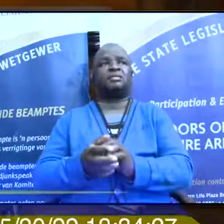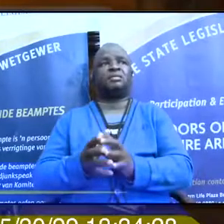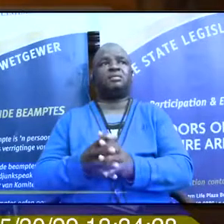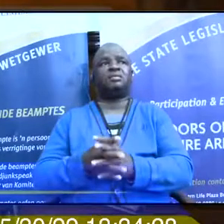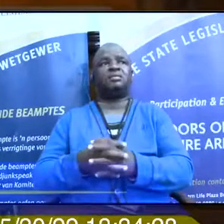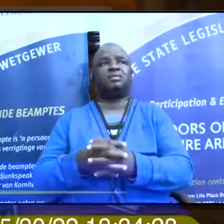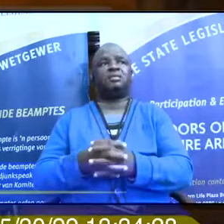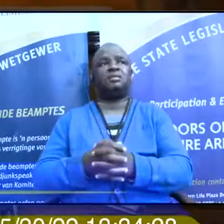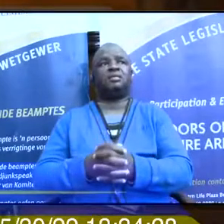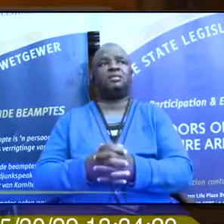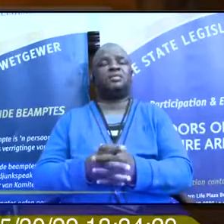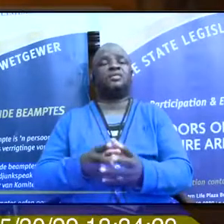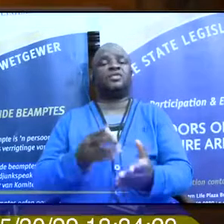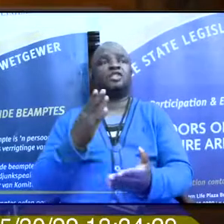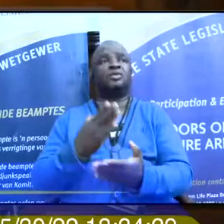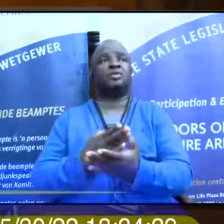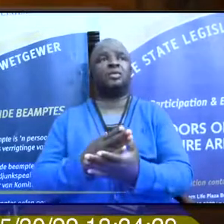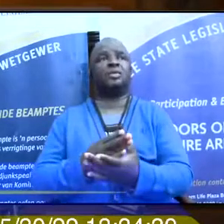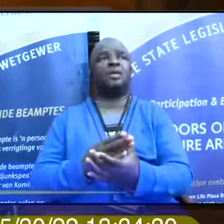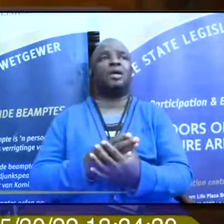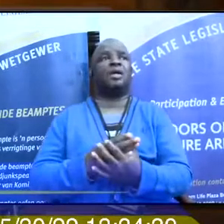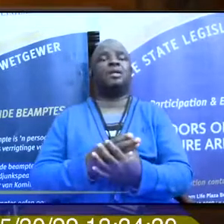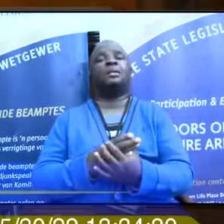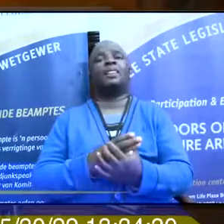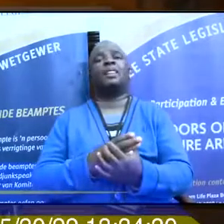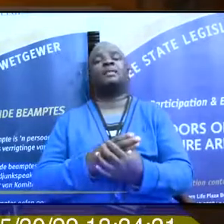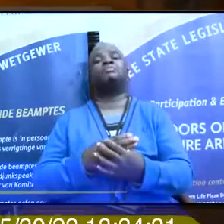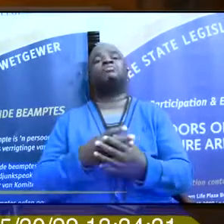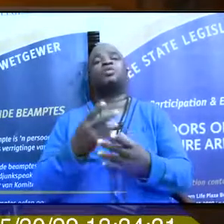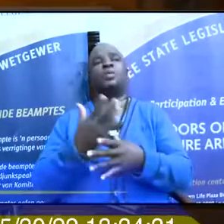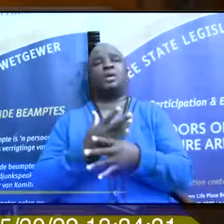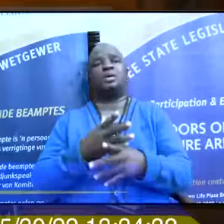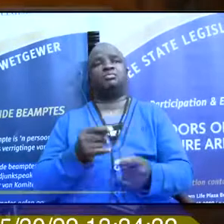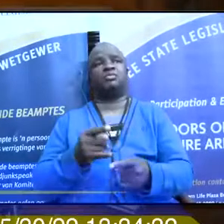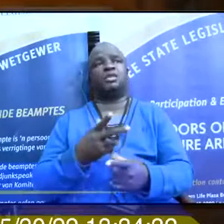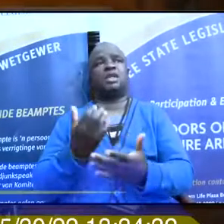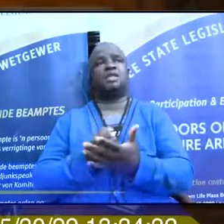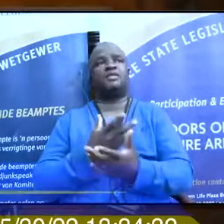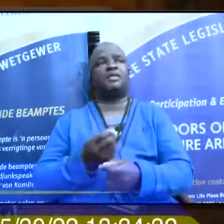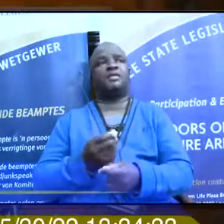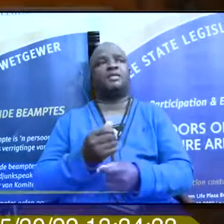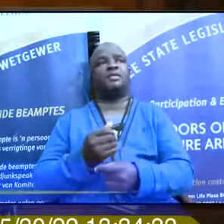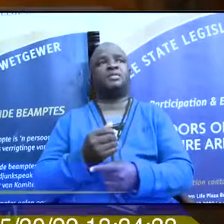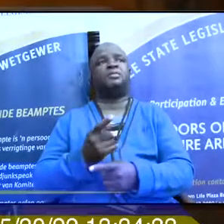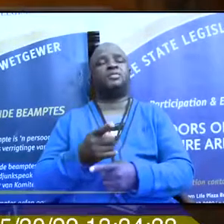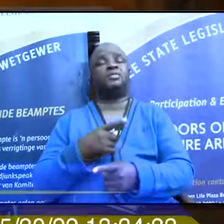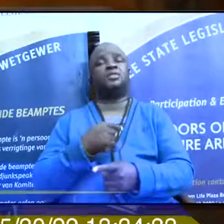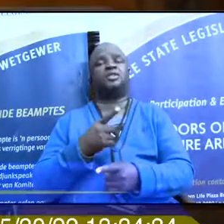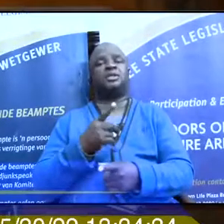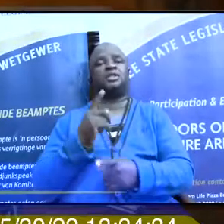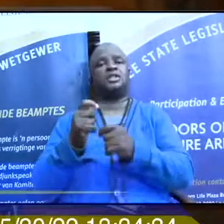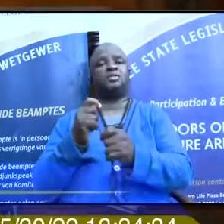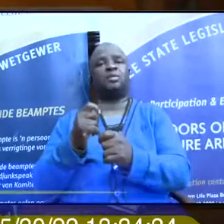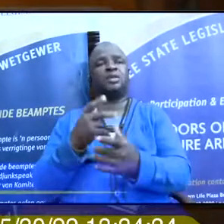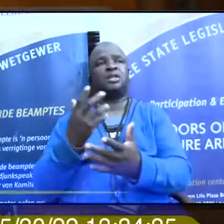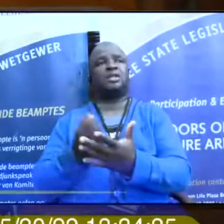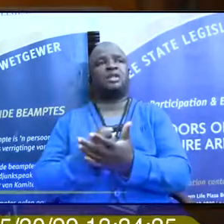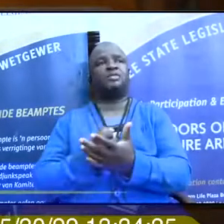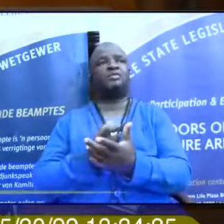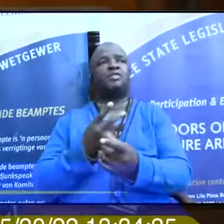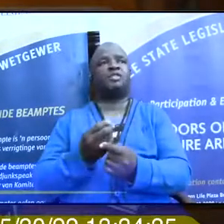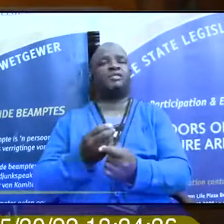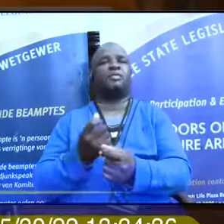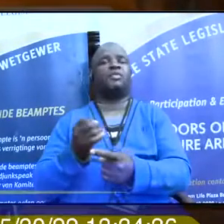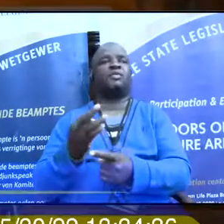to ensure that these workers they are safe there is a safe and reliable triathlon transport